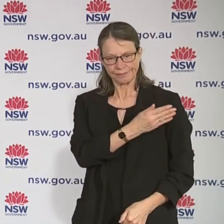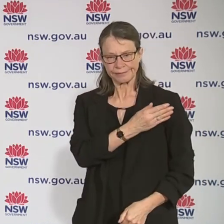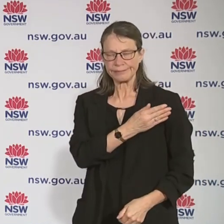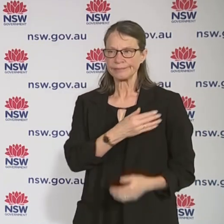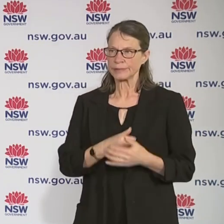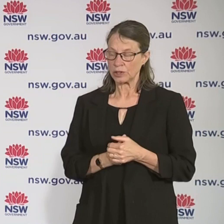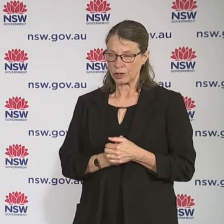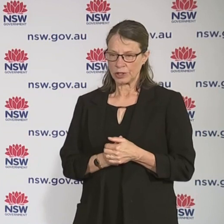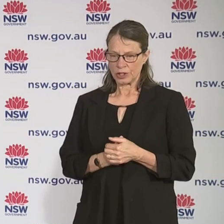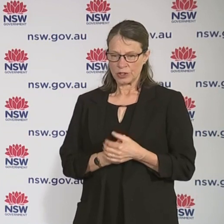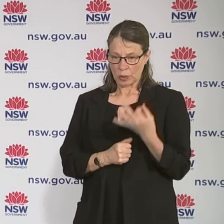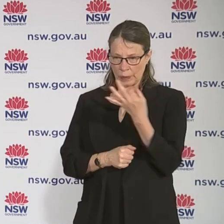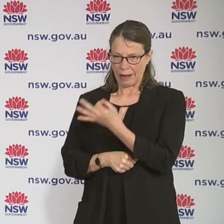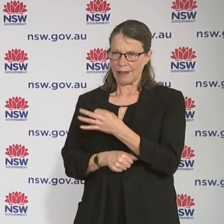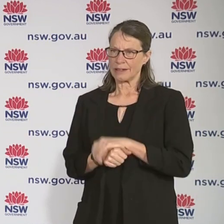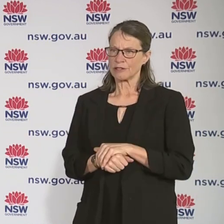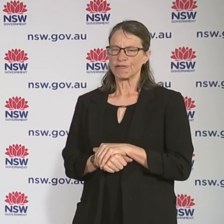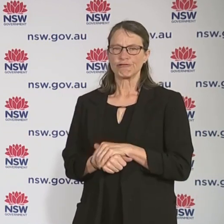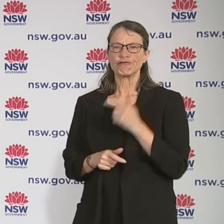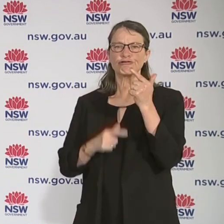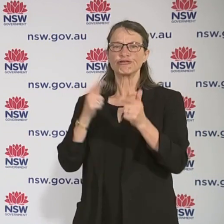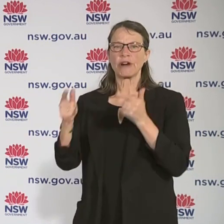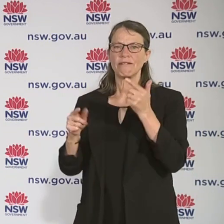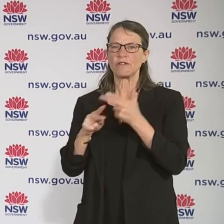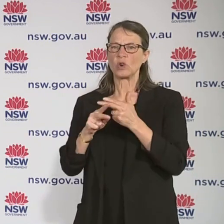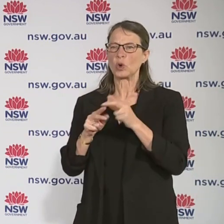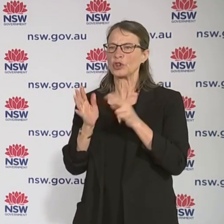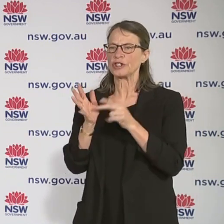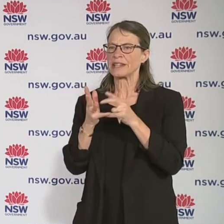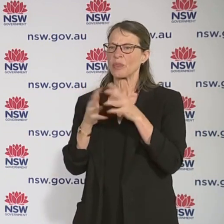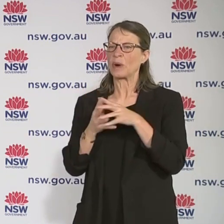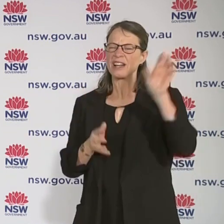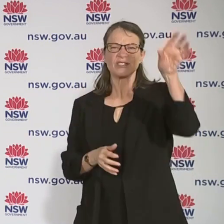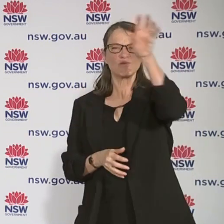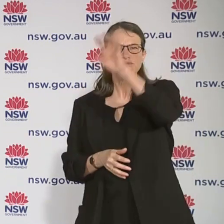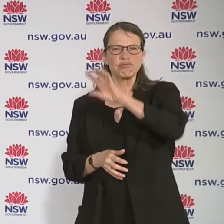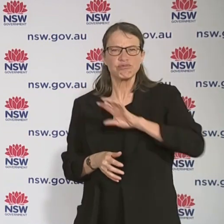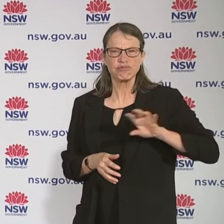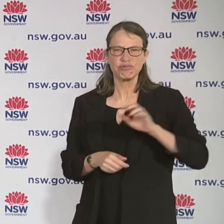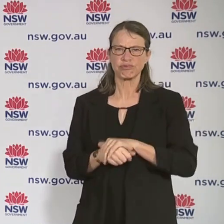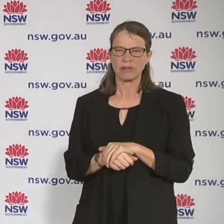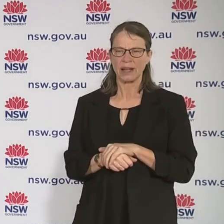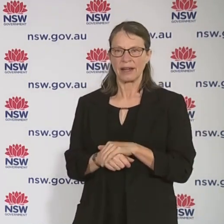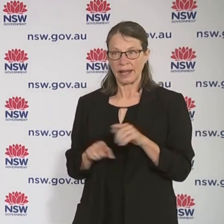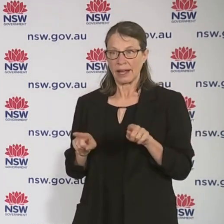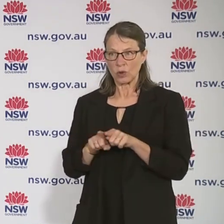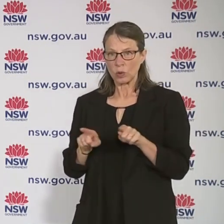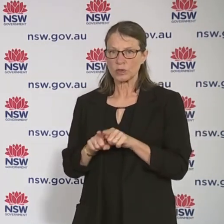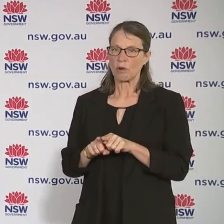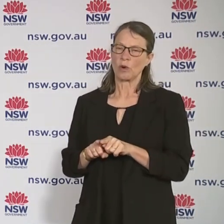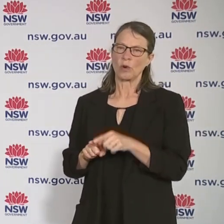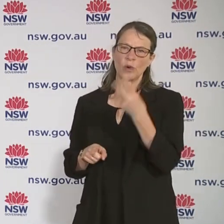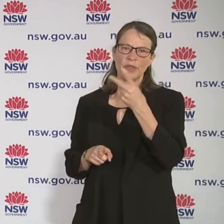local government areas of concern, does that kick in once we get to... Well, the reason why we made some of the decisions we did,